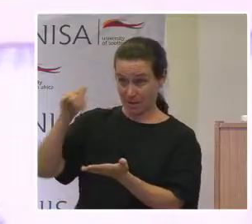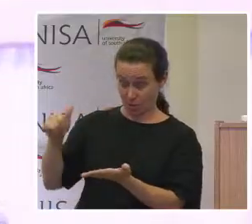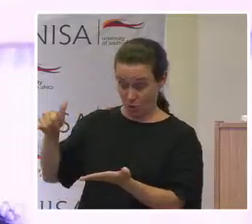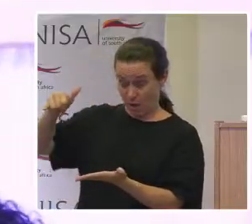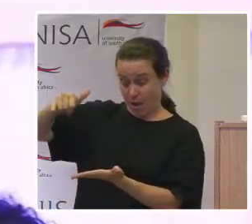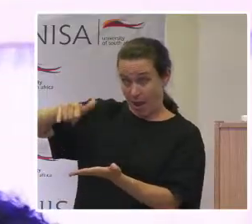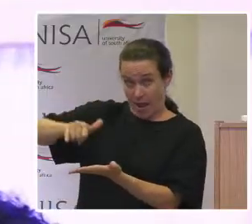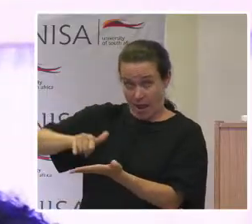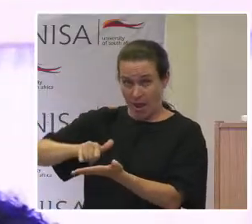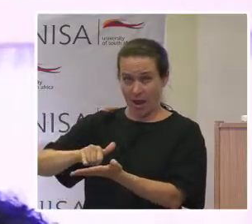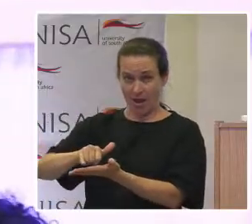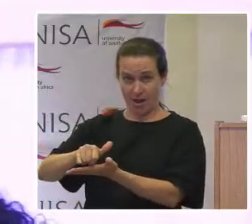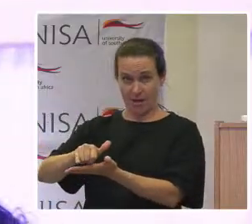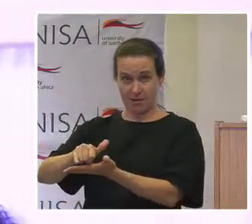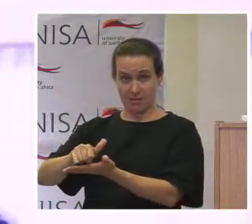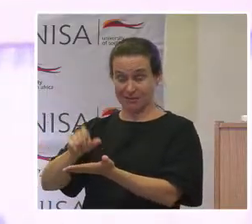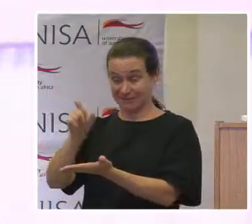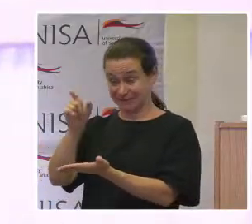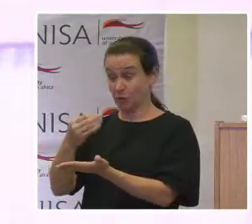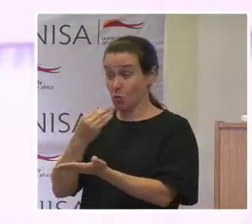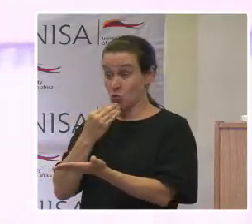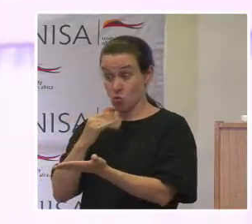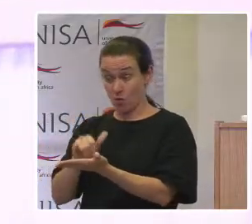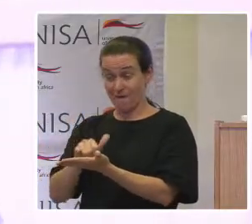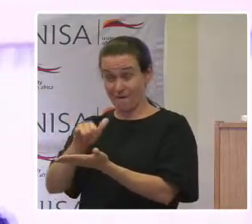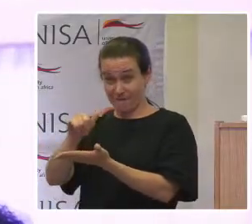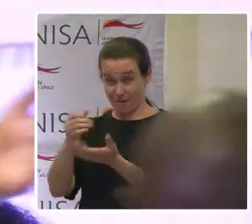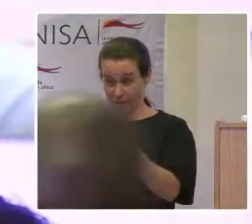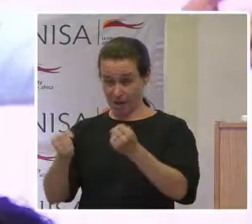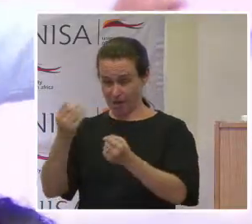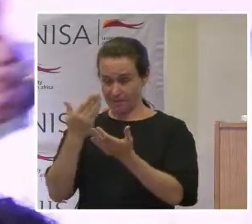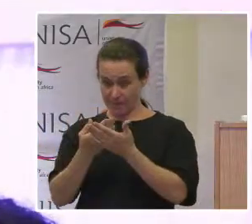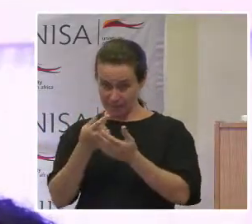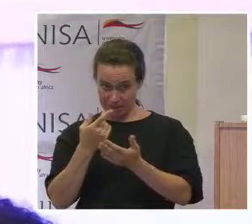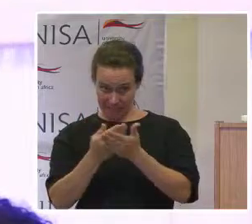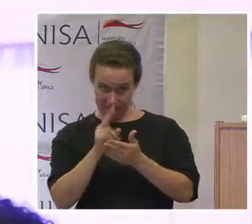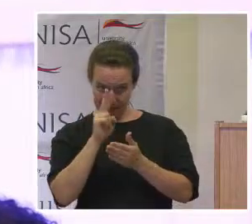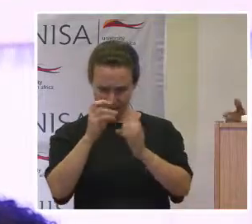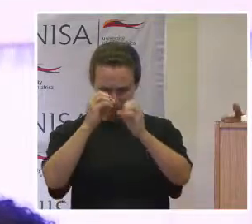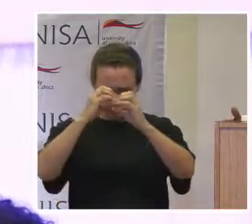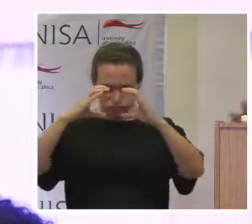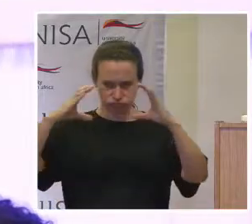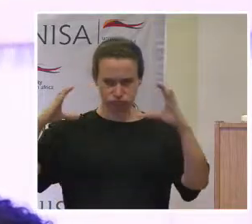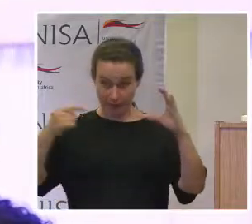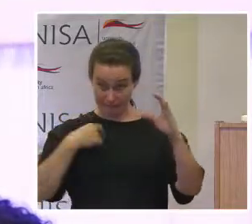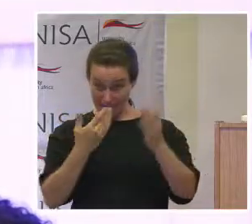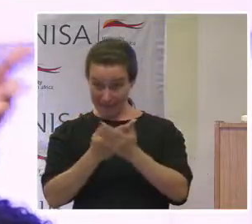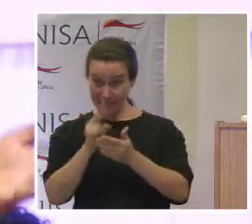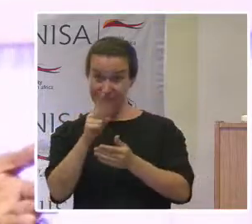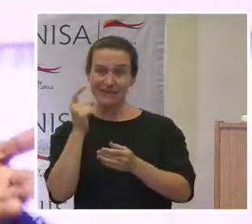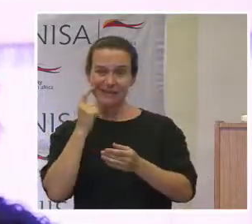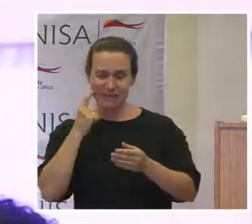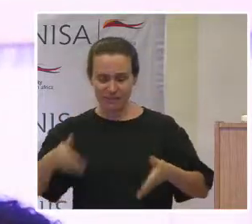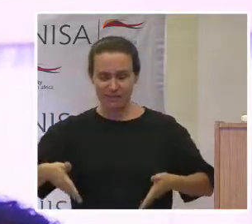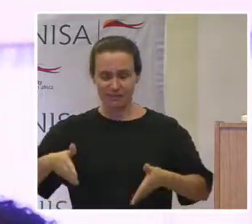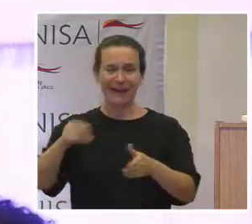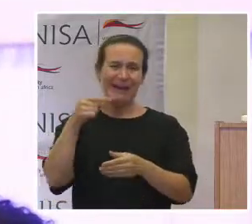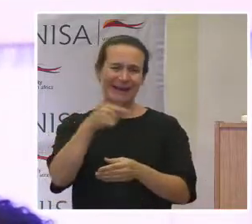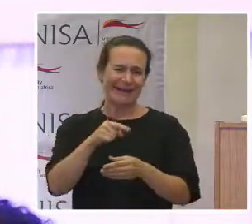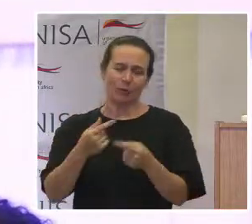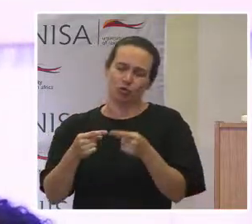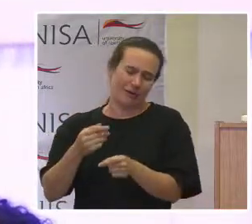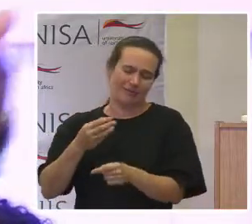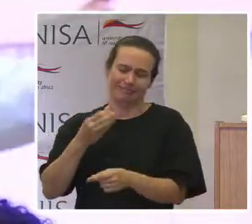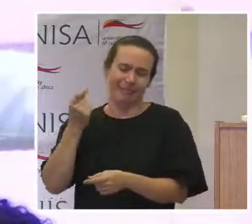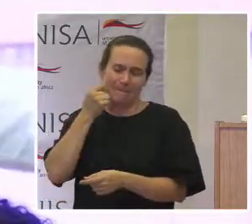airport, the pilot needs to have a visual reference. In other words, he has to see the runway. He or